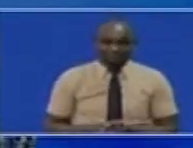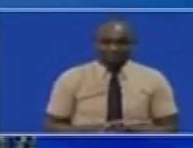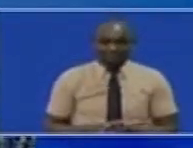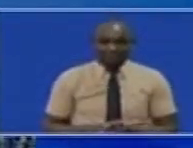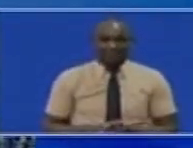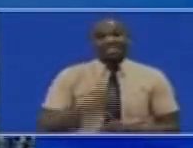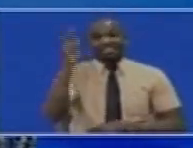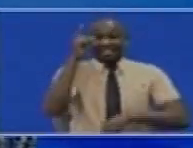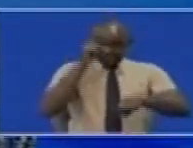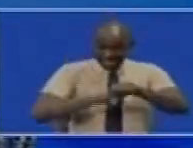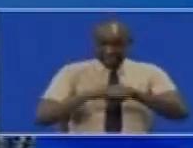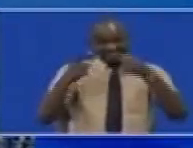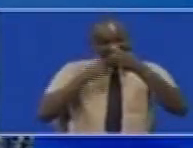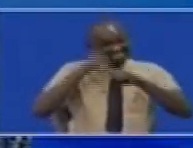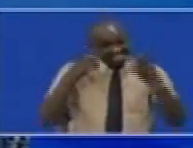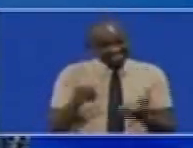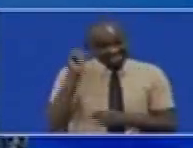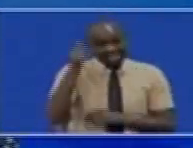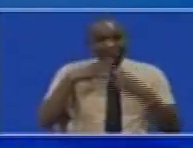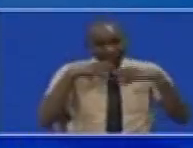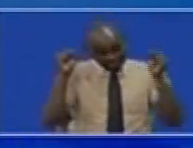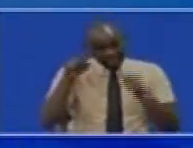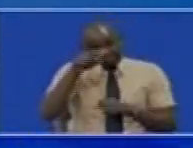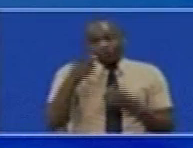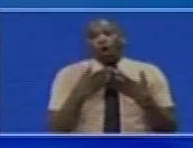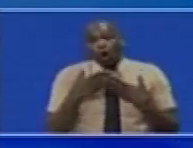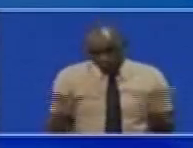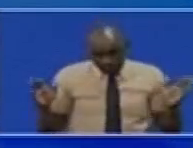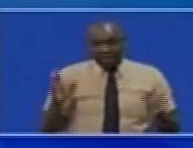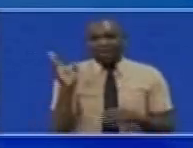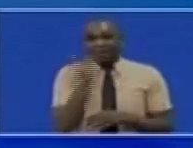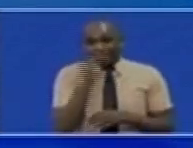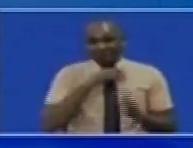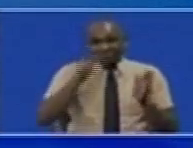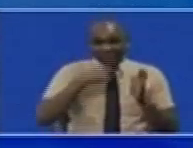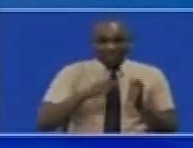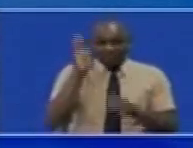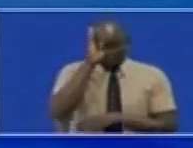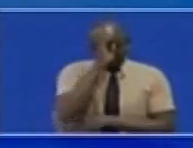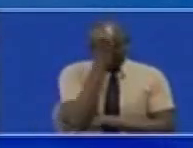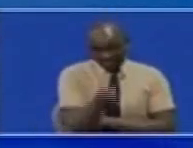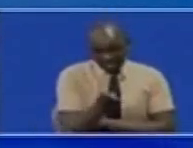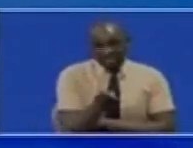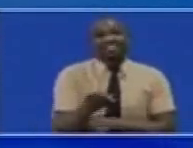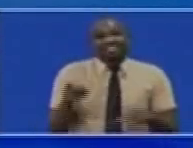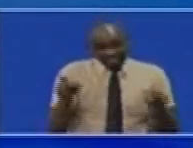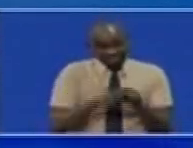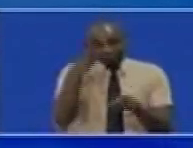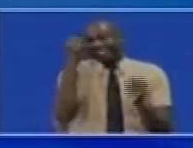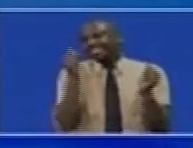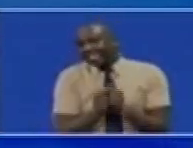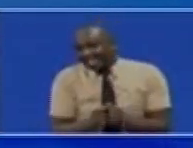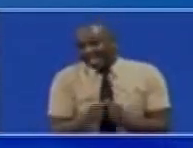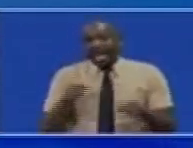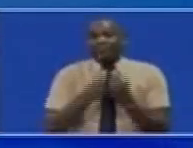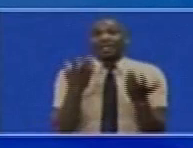the second time in 6 years, a Kenyan president has reopened the pan paper mills in Bungoma. And just like in 2010, the